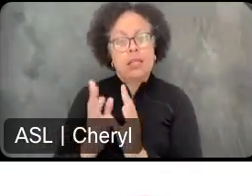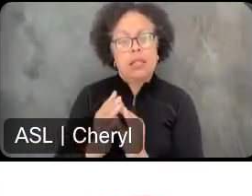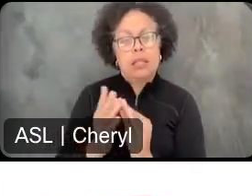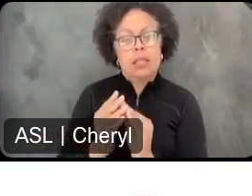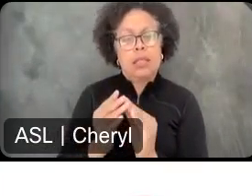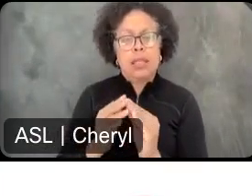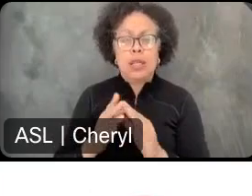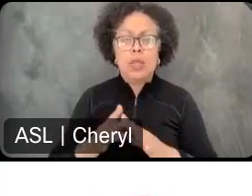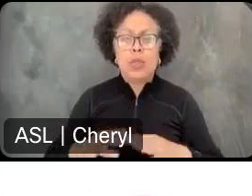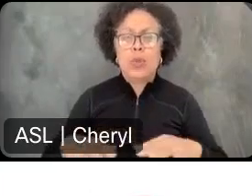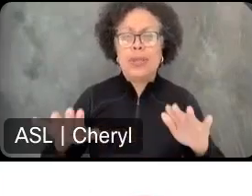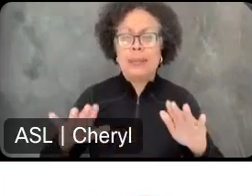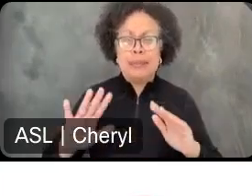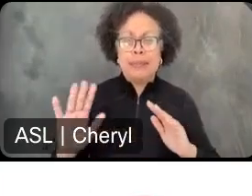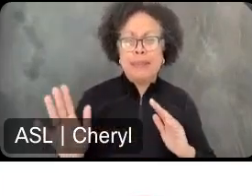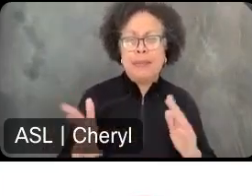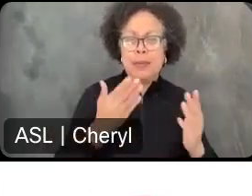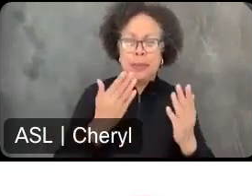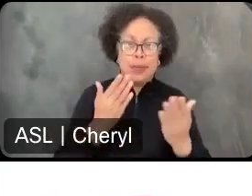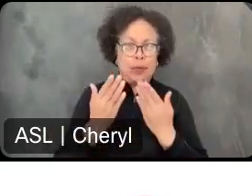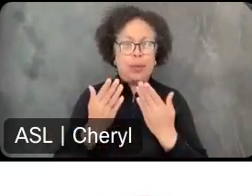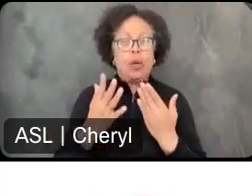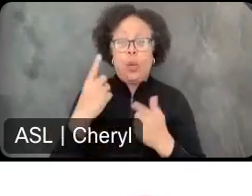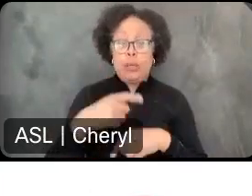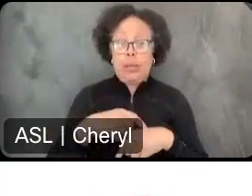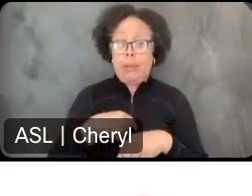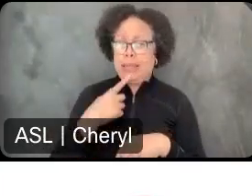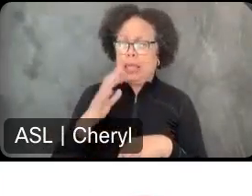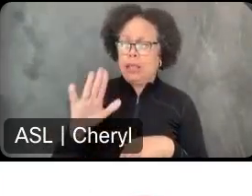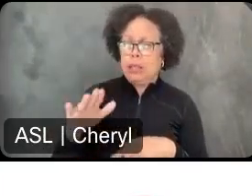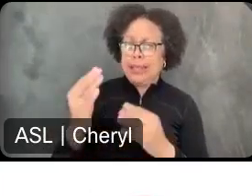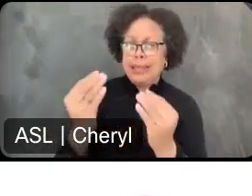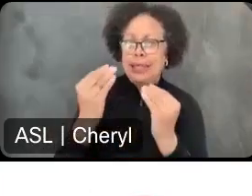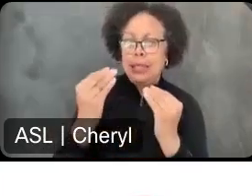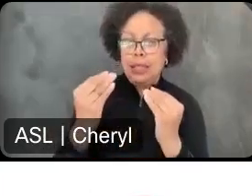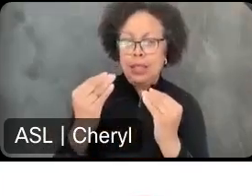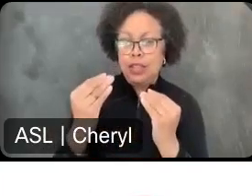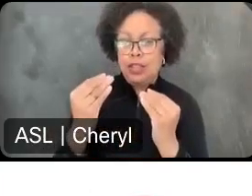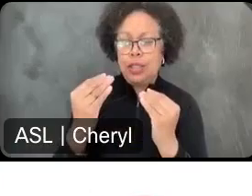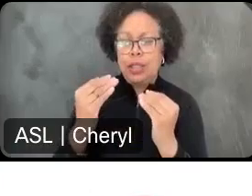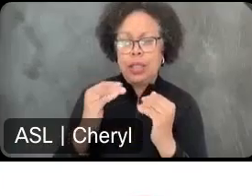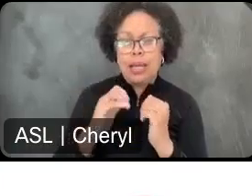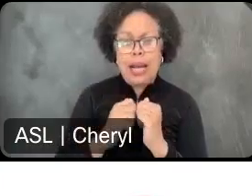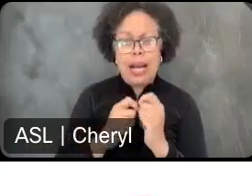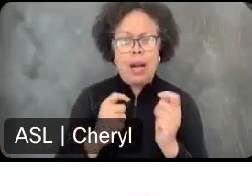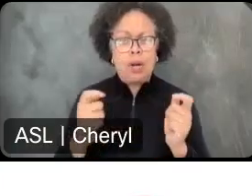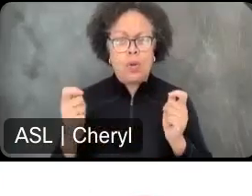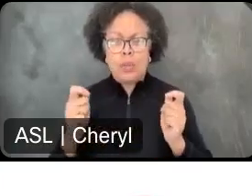wings. One time I asked them to teach me how to tame the